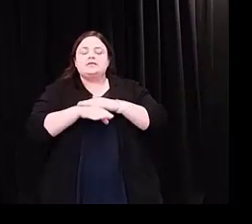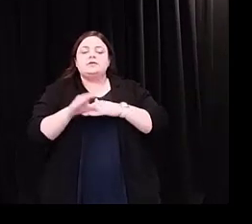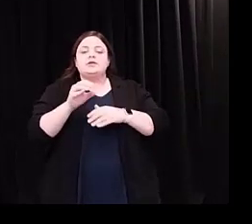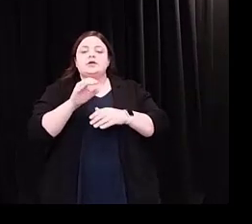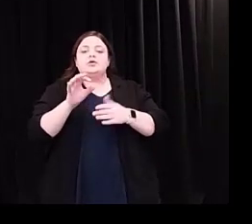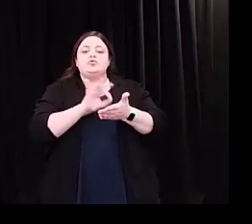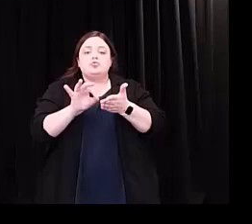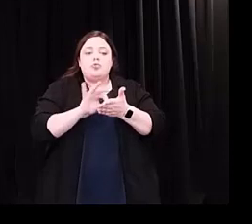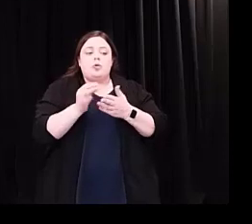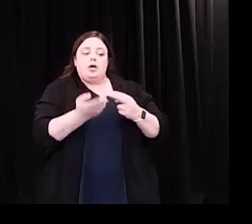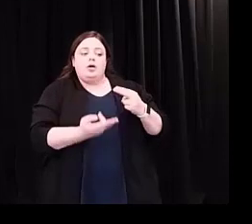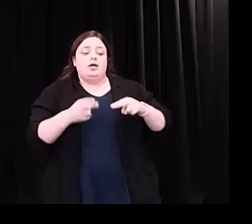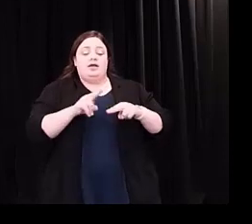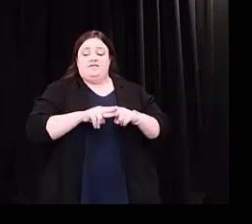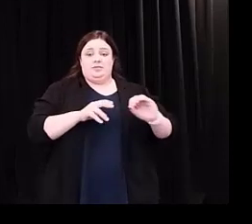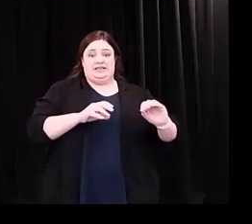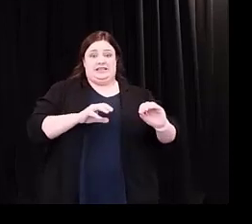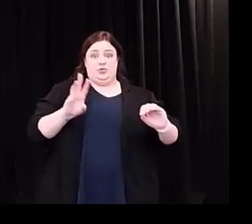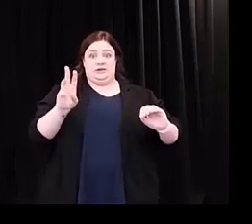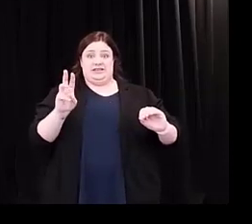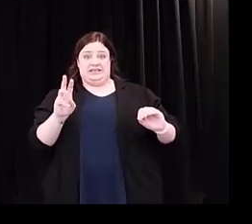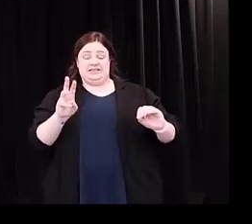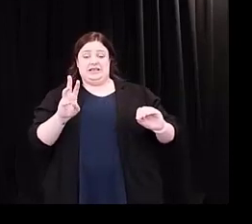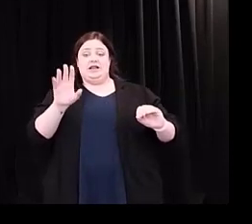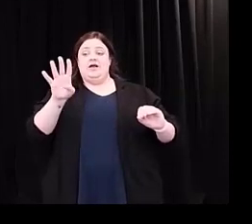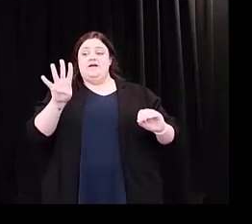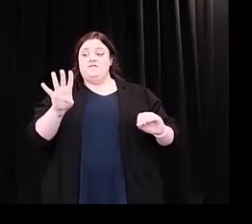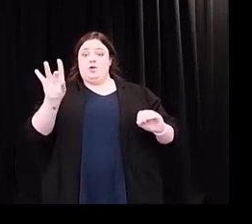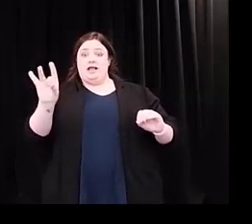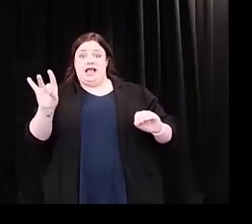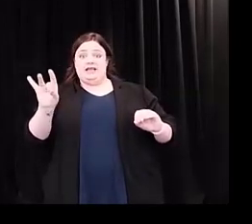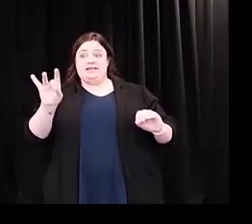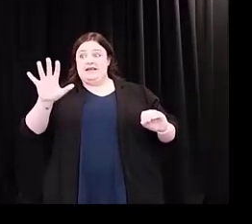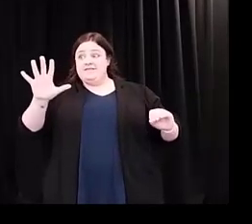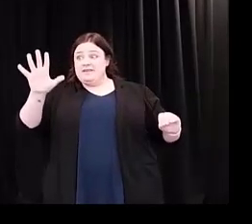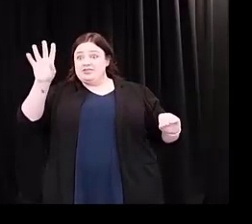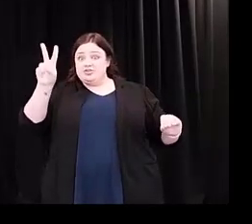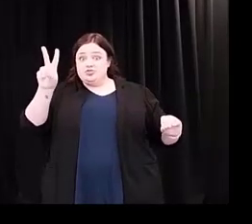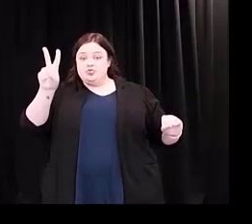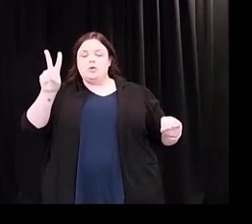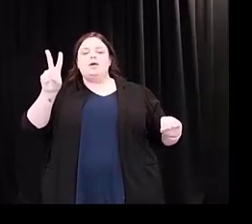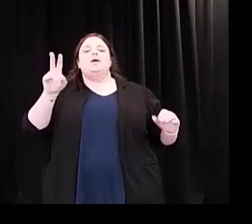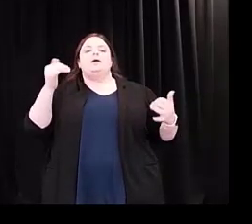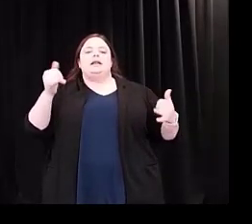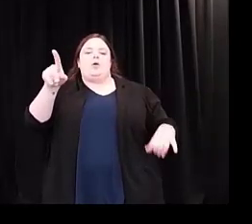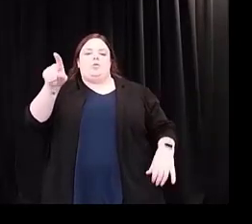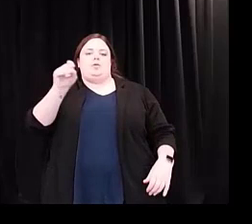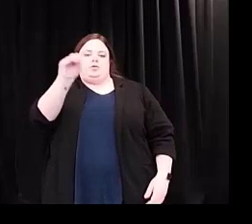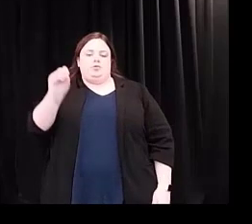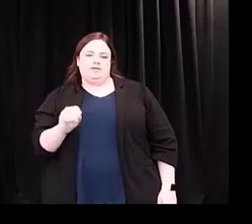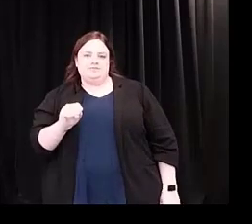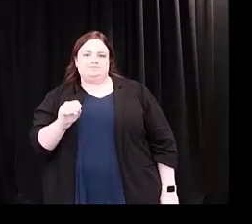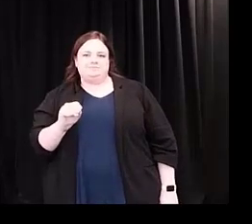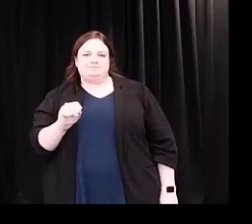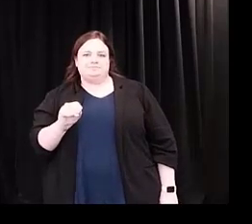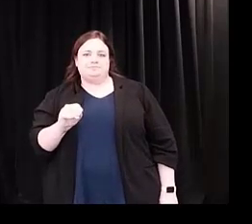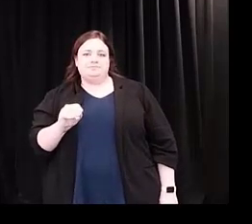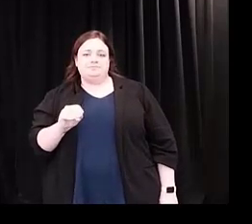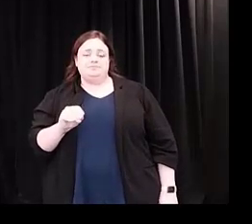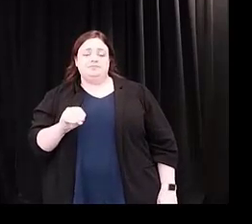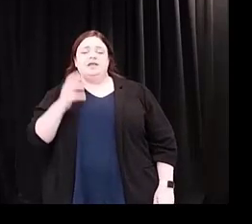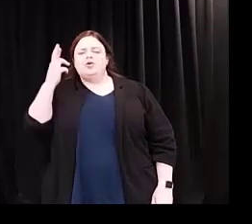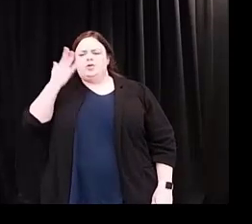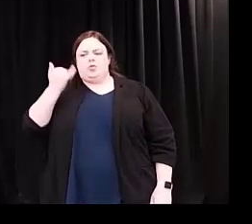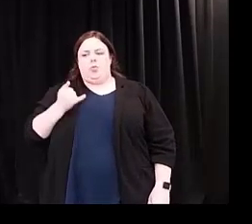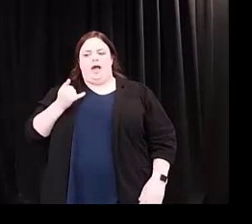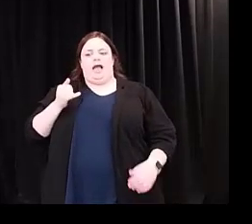progression from 0 to 16%, 48%, 52%, and 100%. So that's why I'm shooting